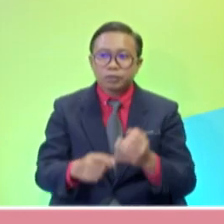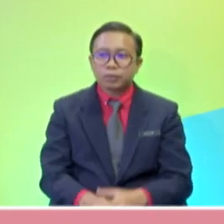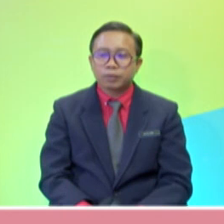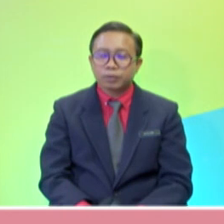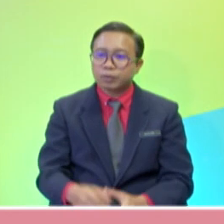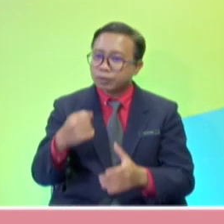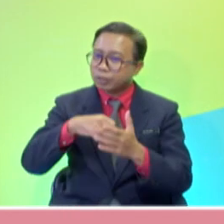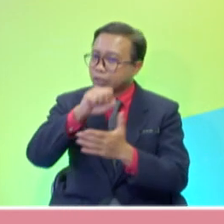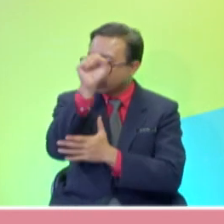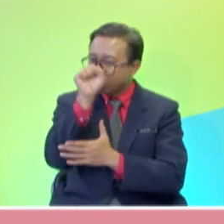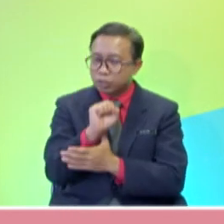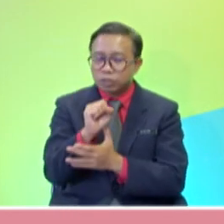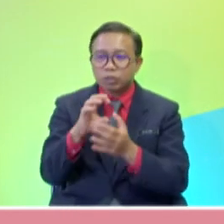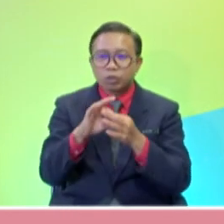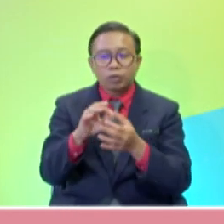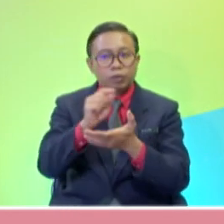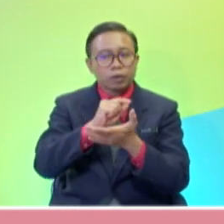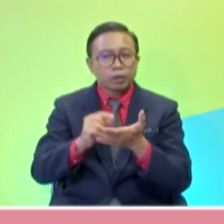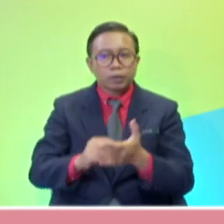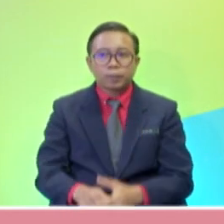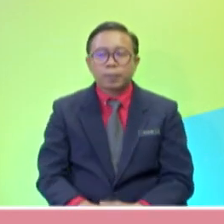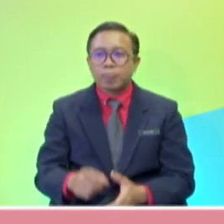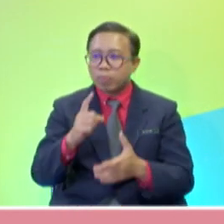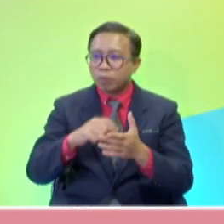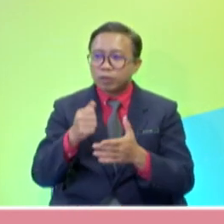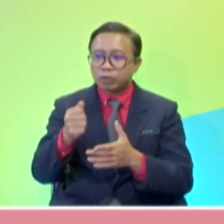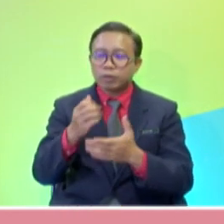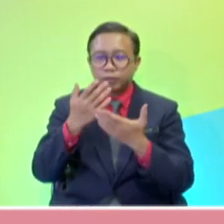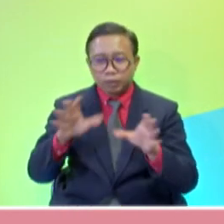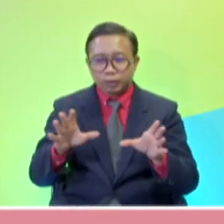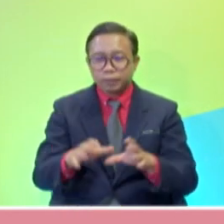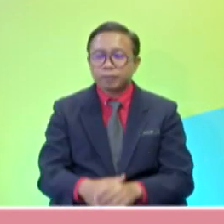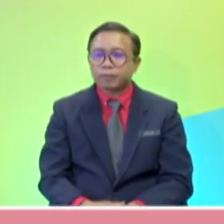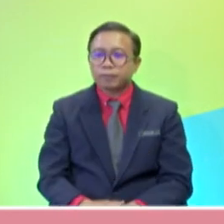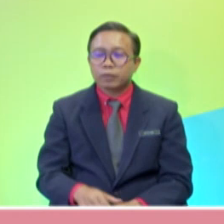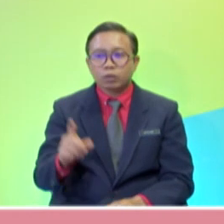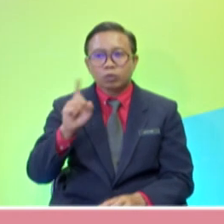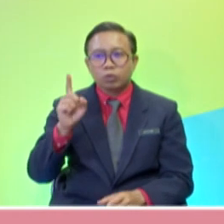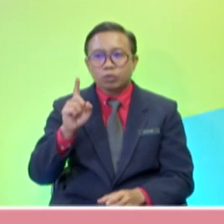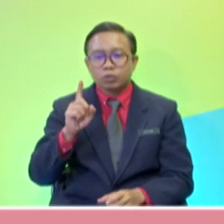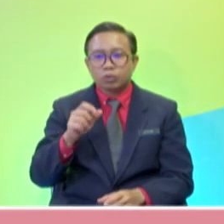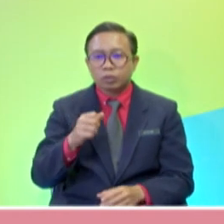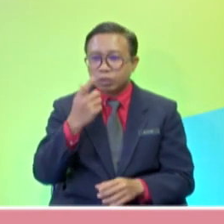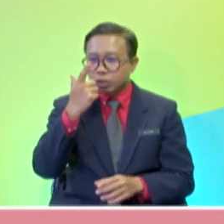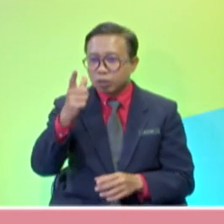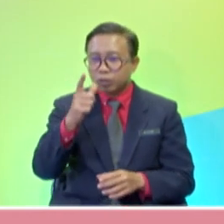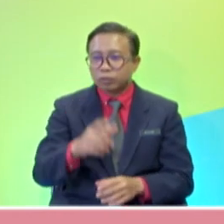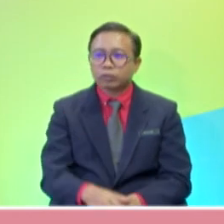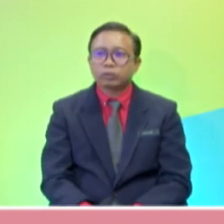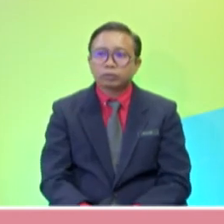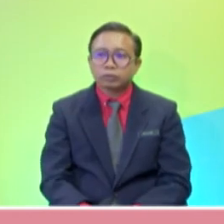the question of the writing task, what you haven't done yet. So which one do you think if you look at my blog,